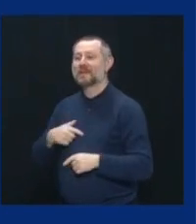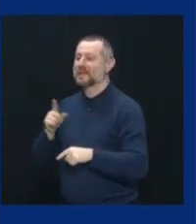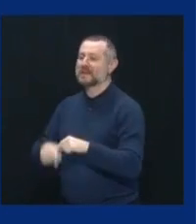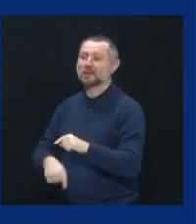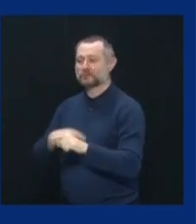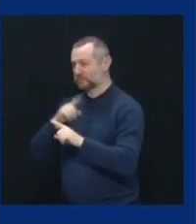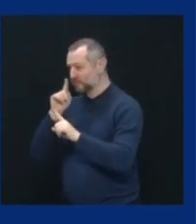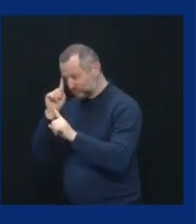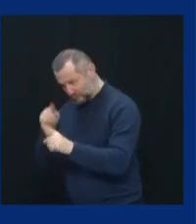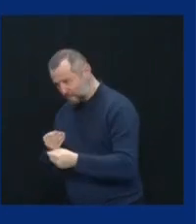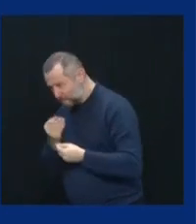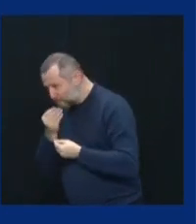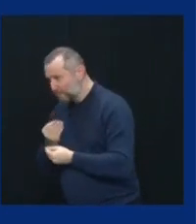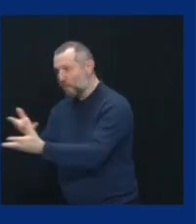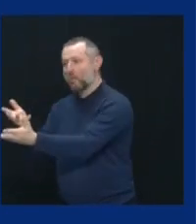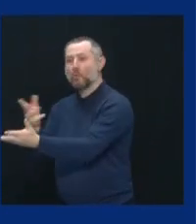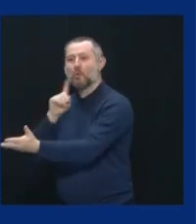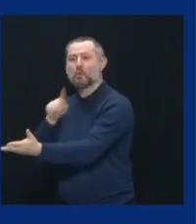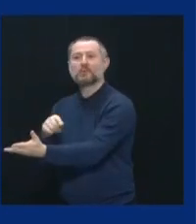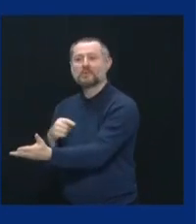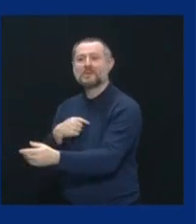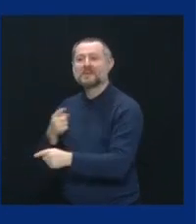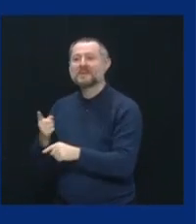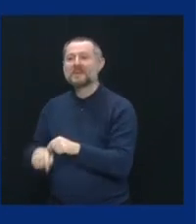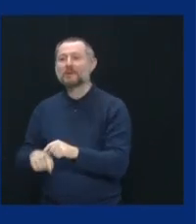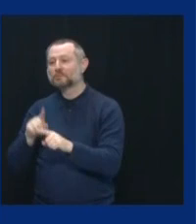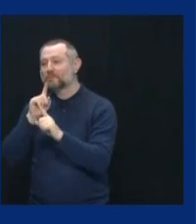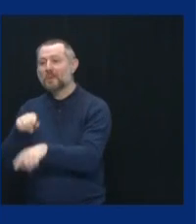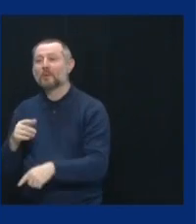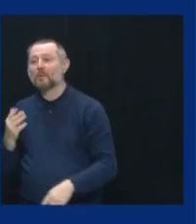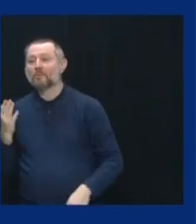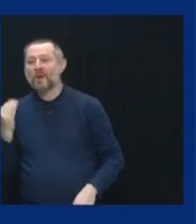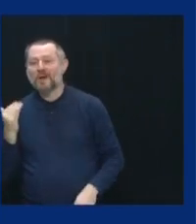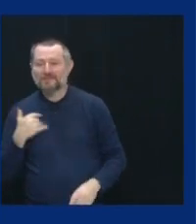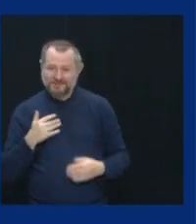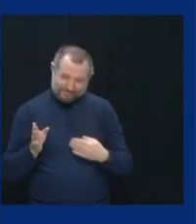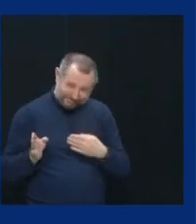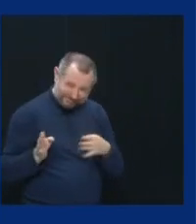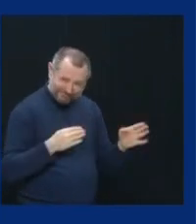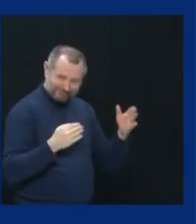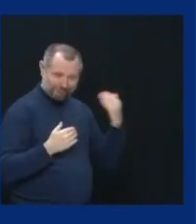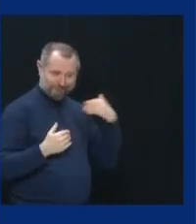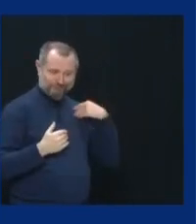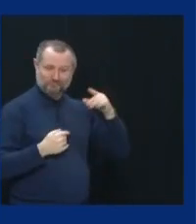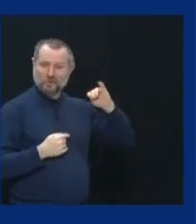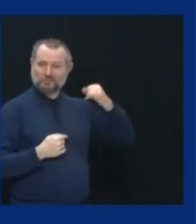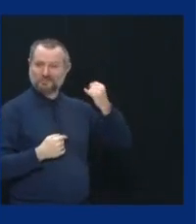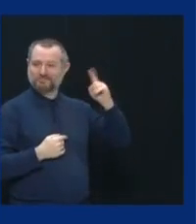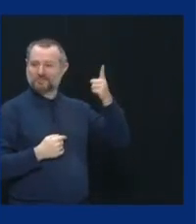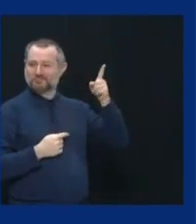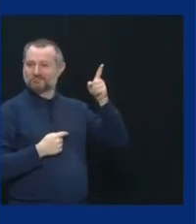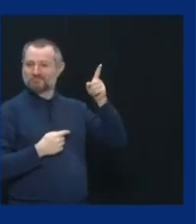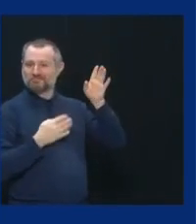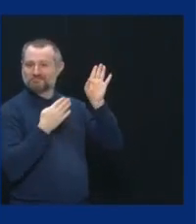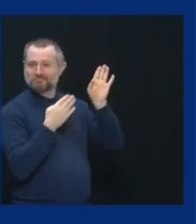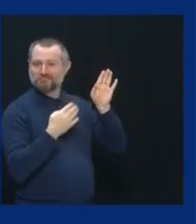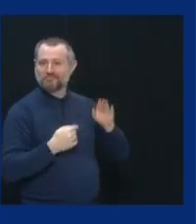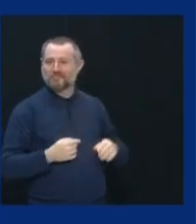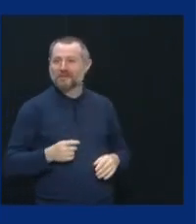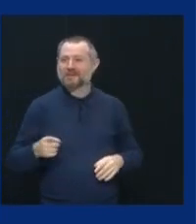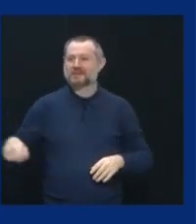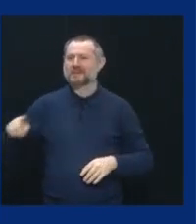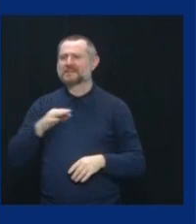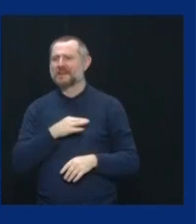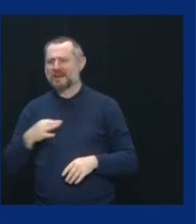or we wouldn't respond to the state legislative request because we were dealing with the DOJ request. The staff was told